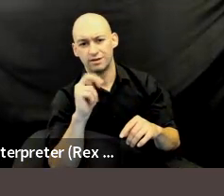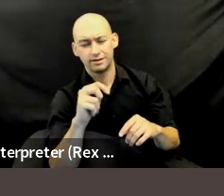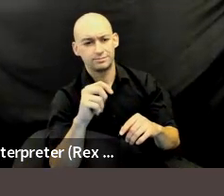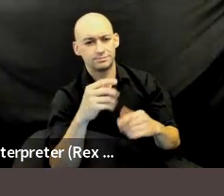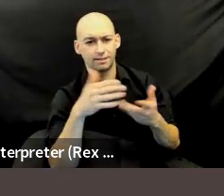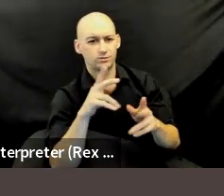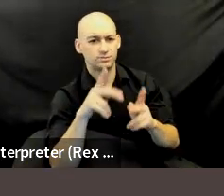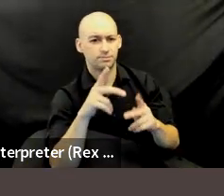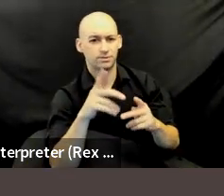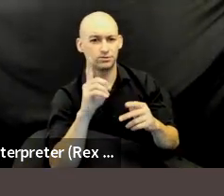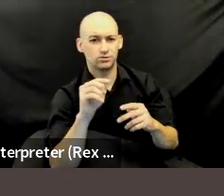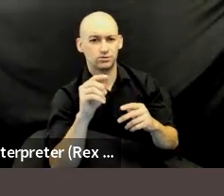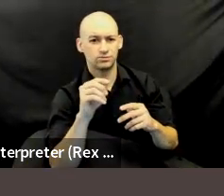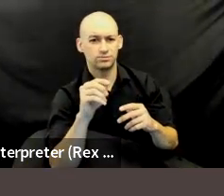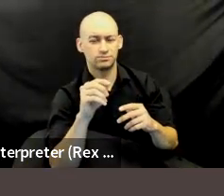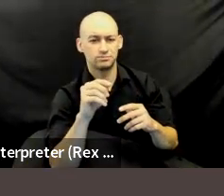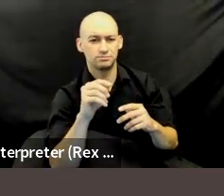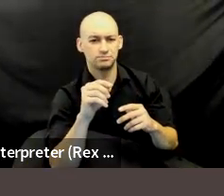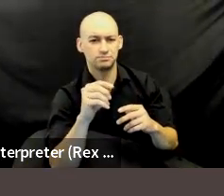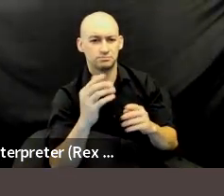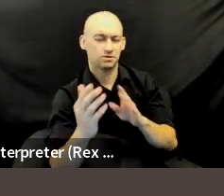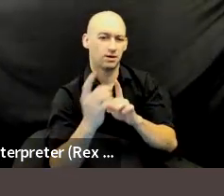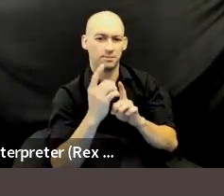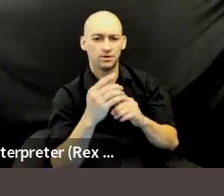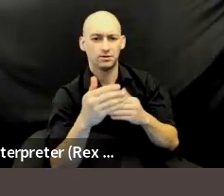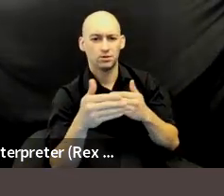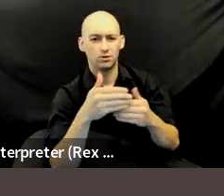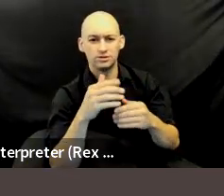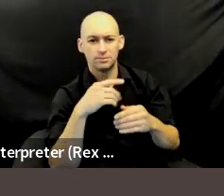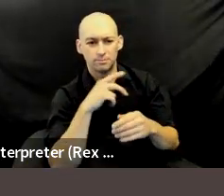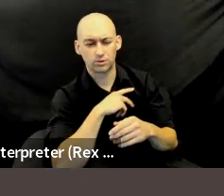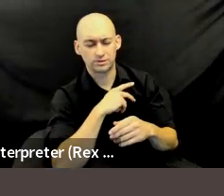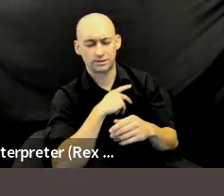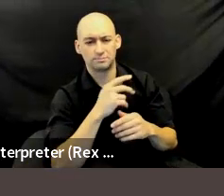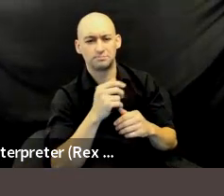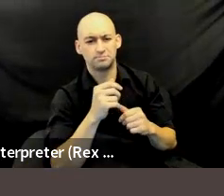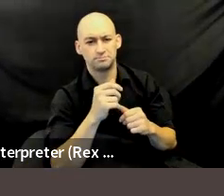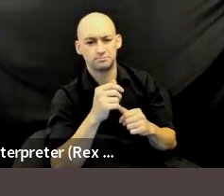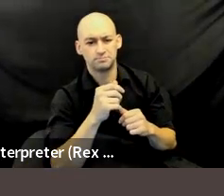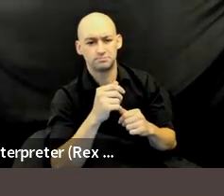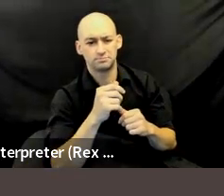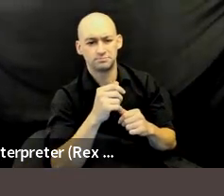people to, get up close and personal to their transportation system. So a fun event.